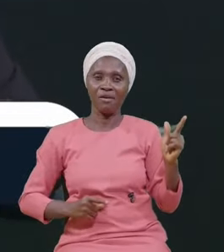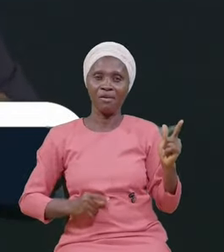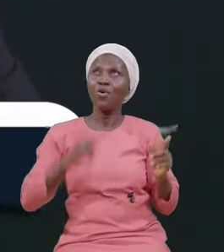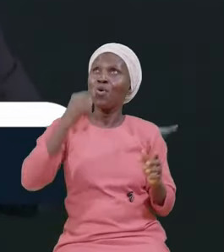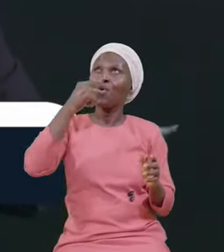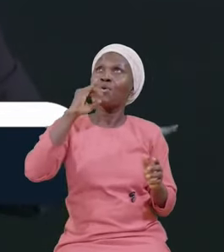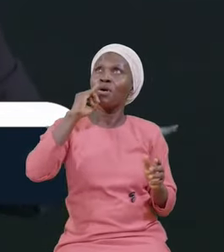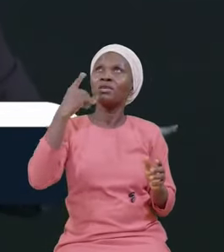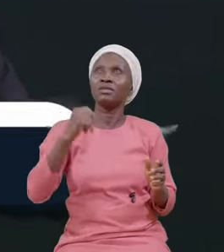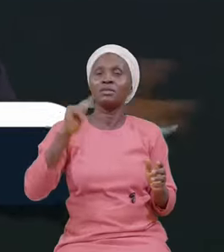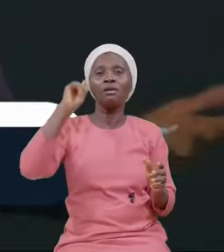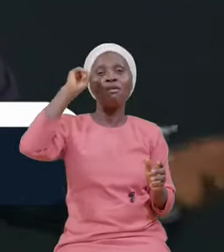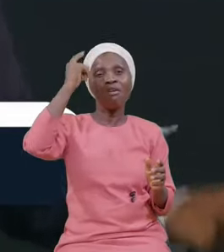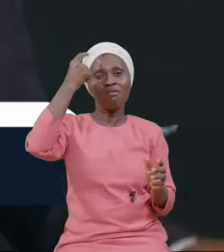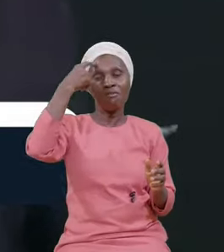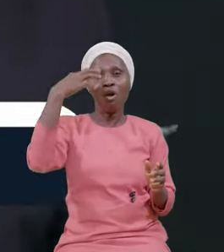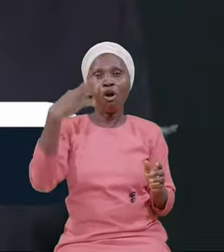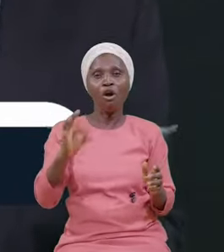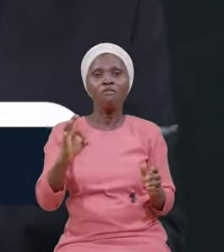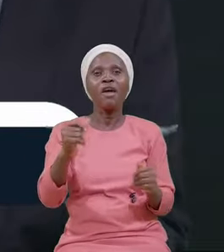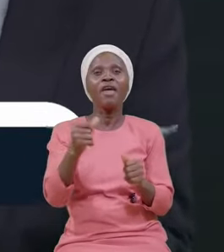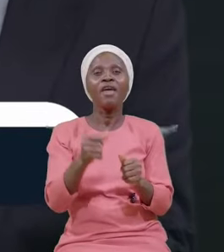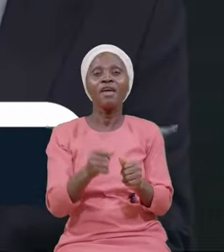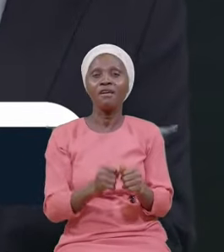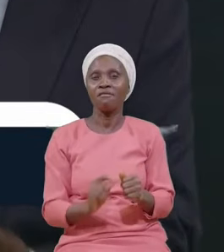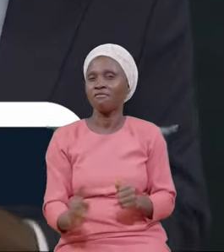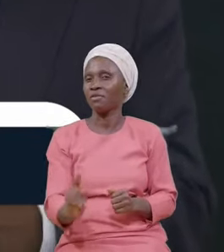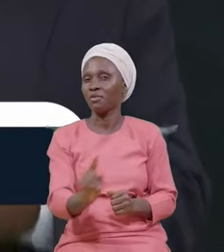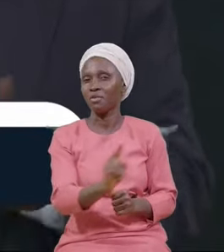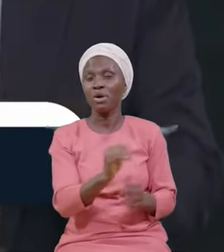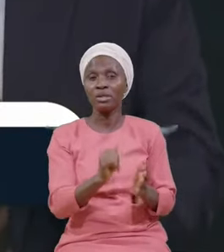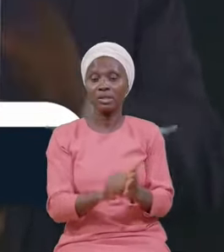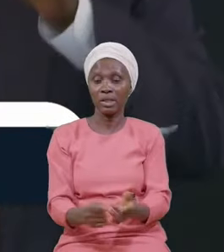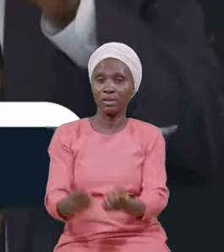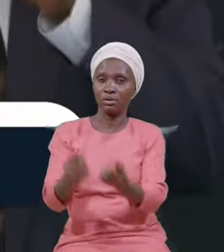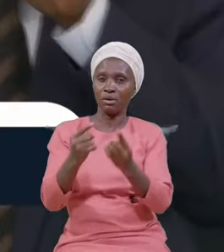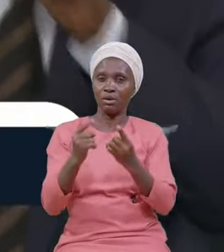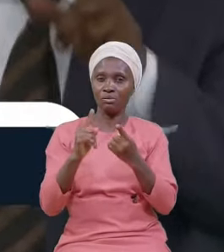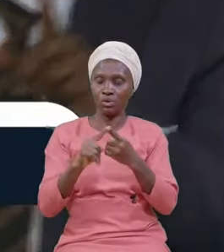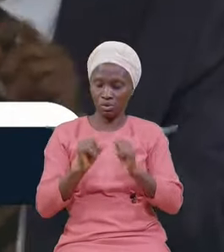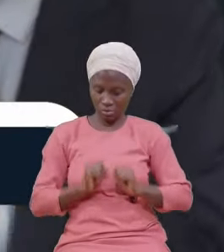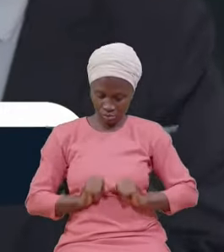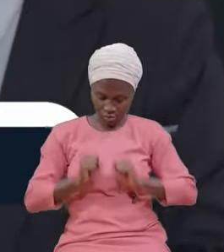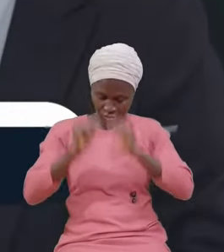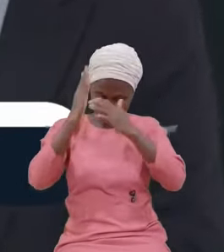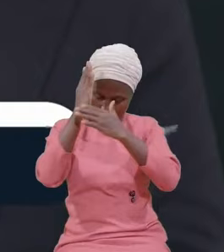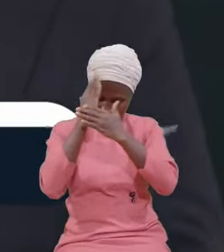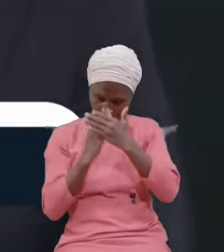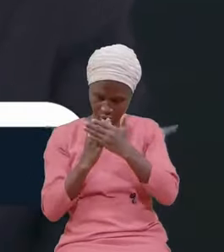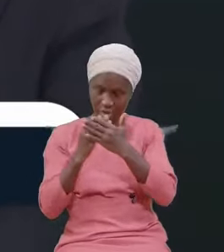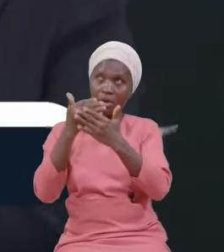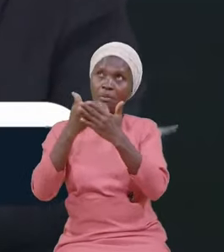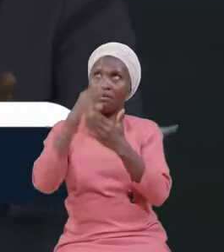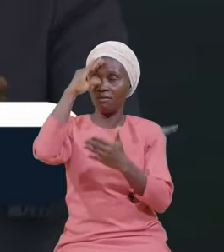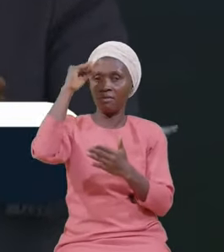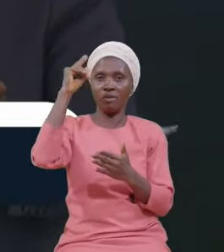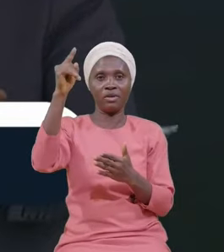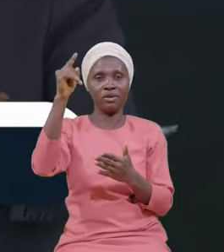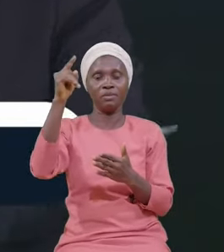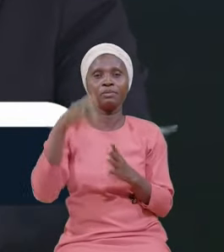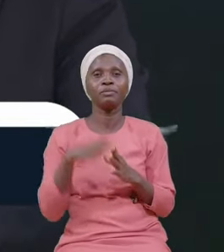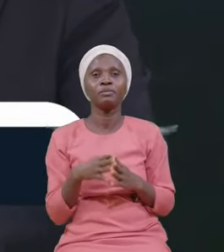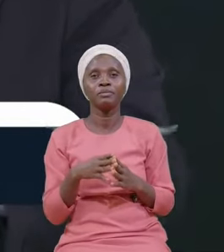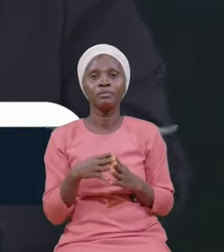of everyone that come to submit to surrender absolutely unto him